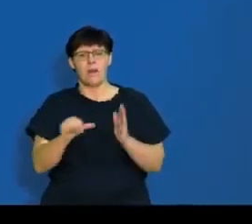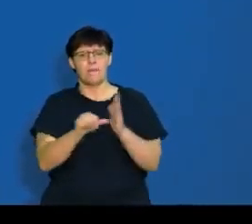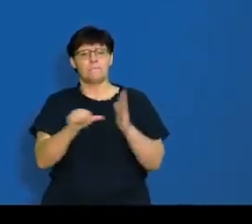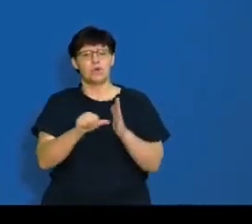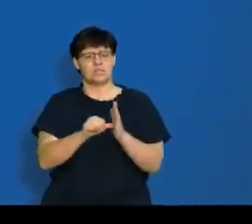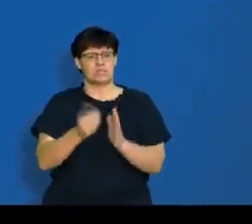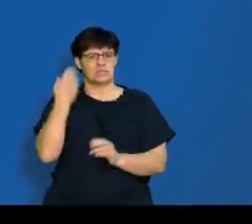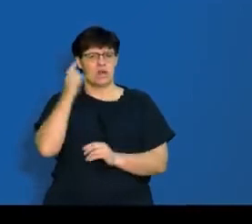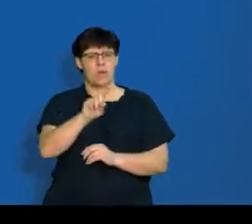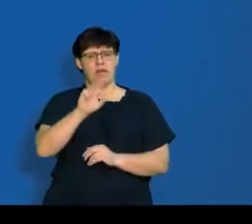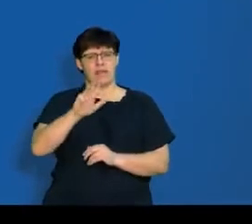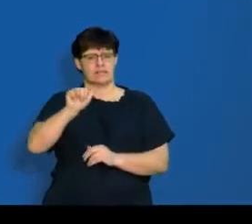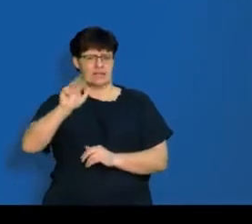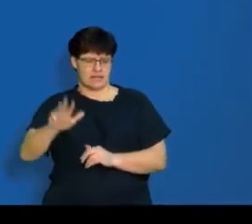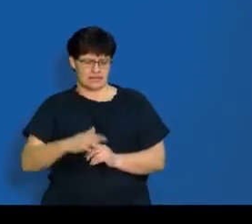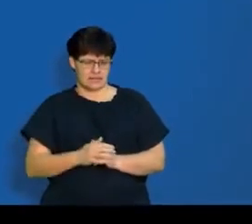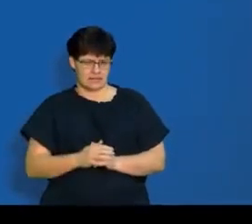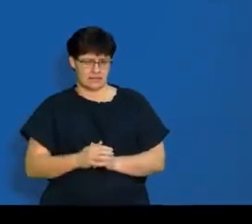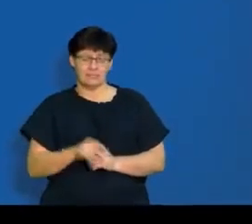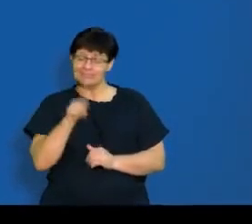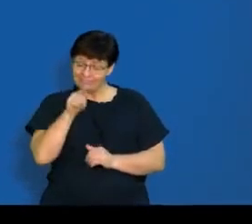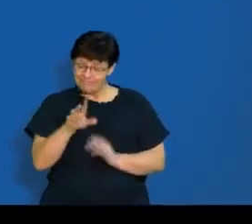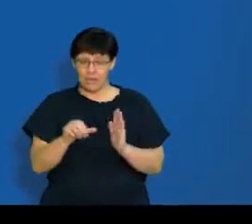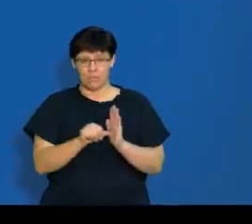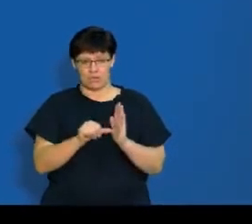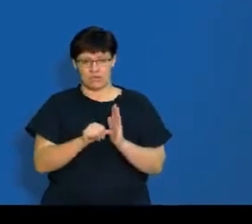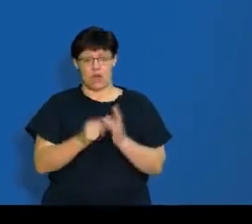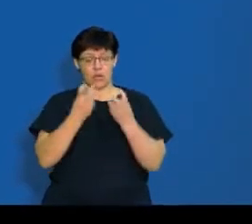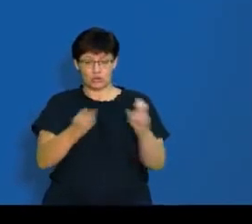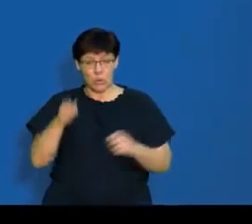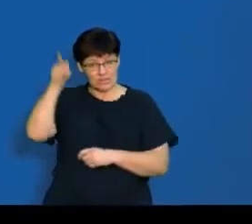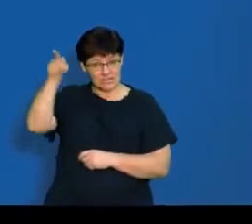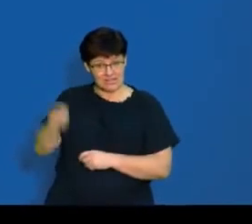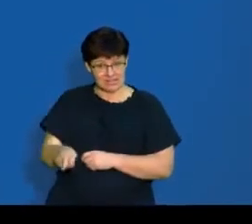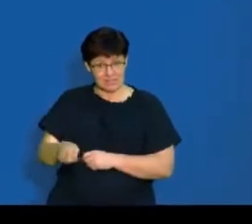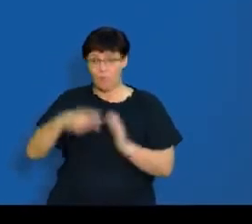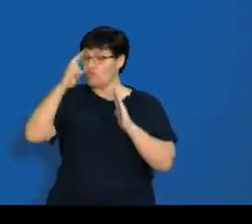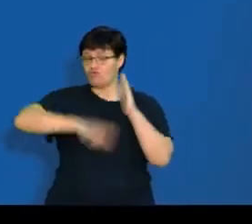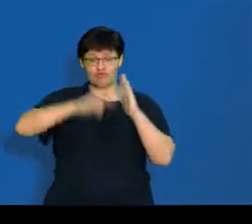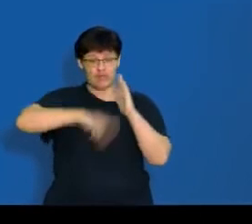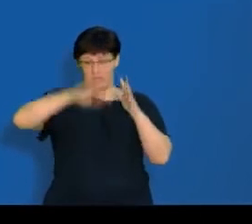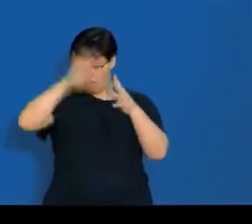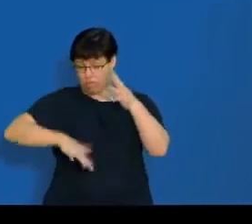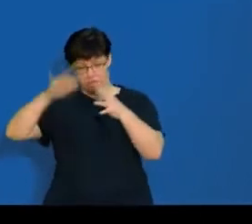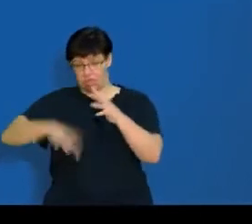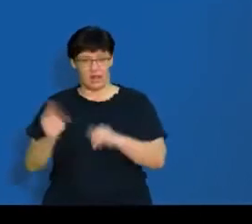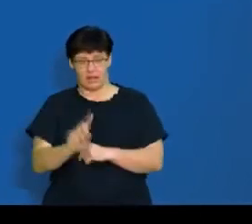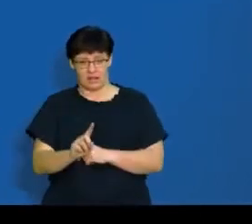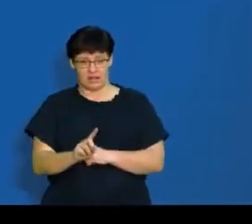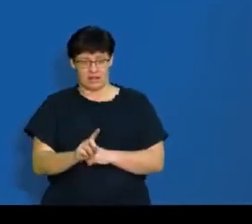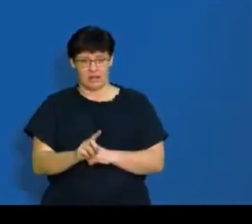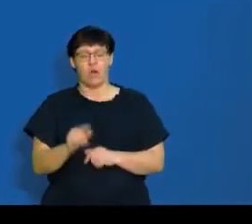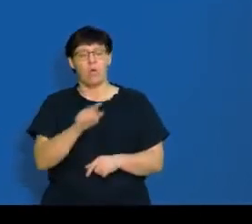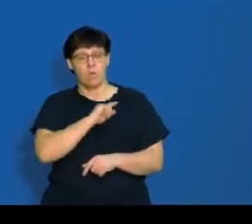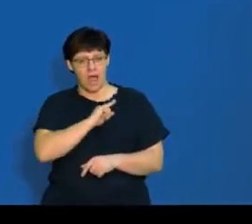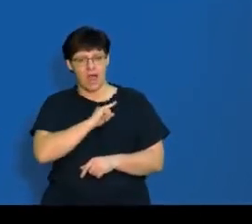1969. Okay, that's very important. Now this is the source. We are not going to read the entire source because